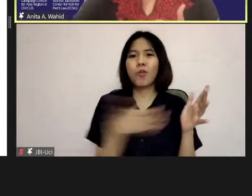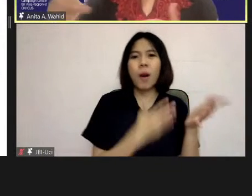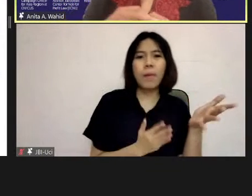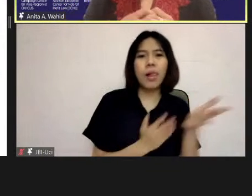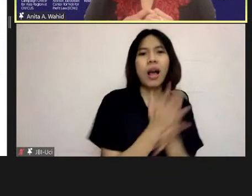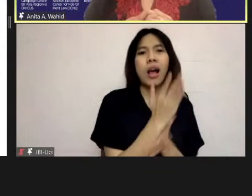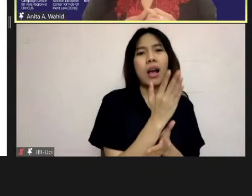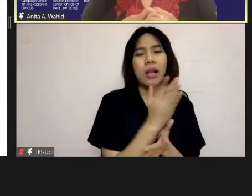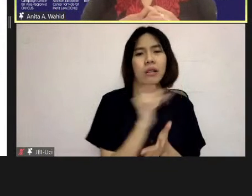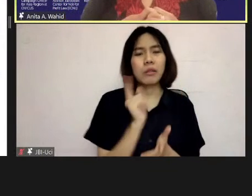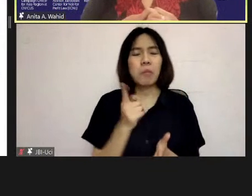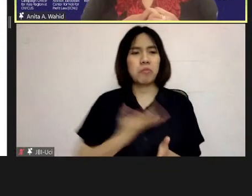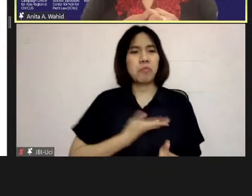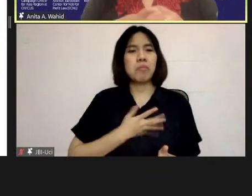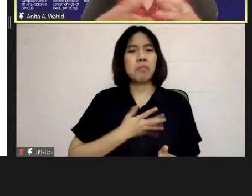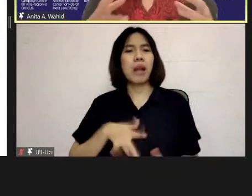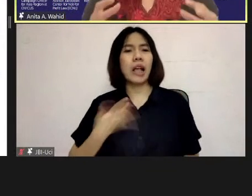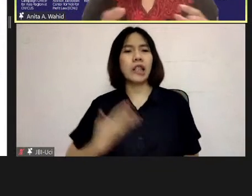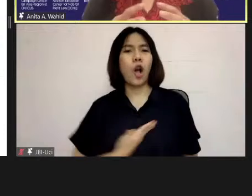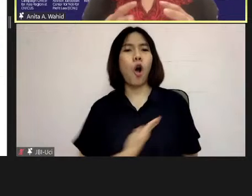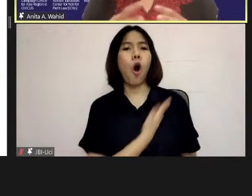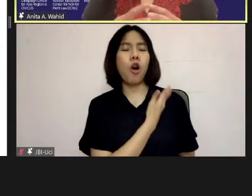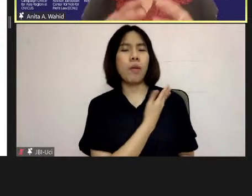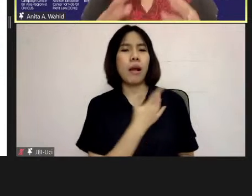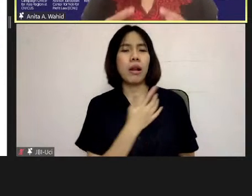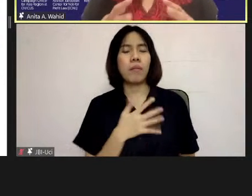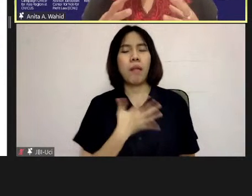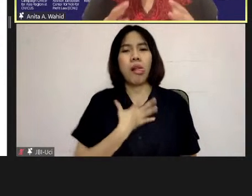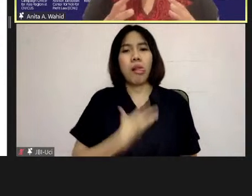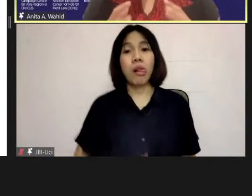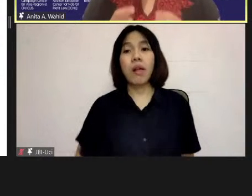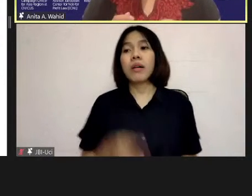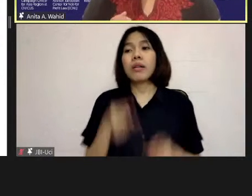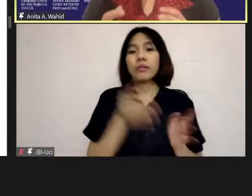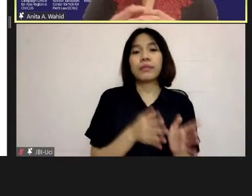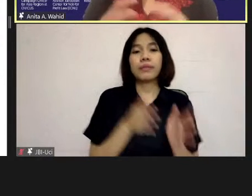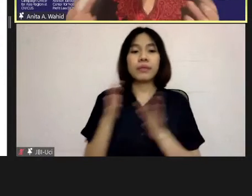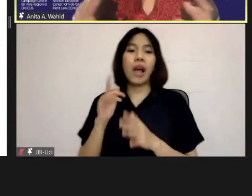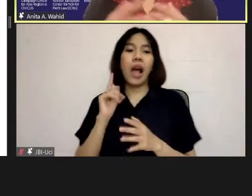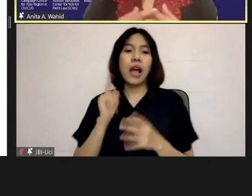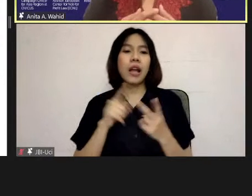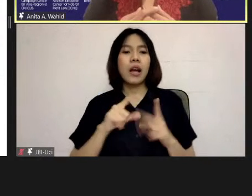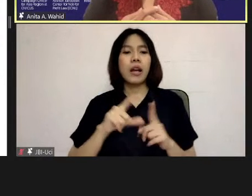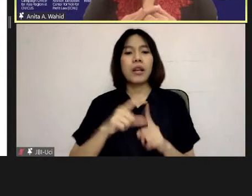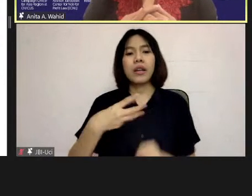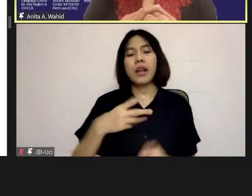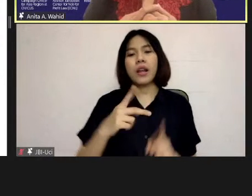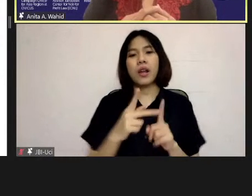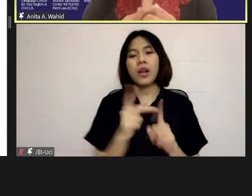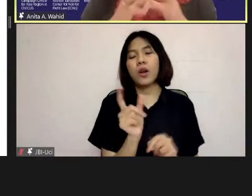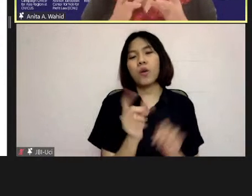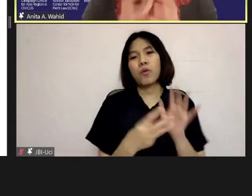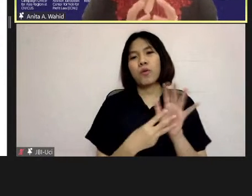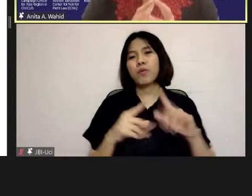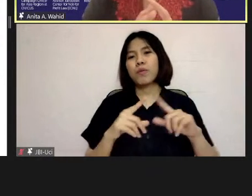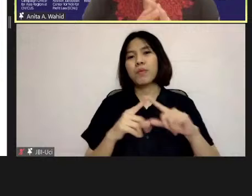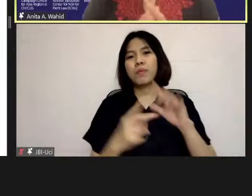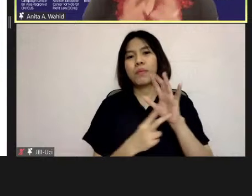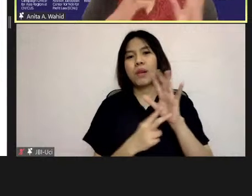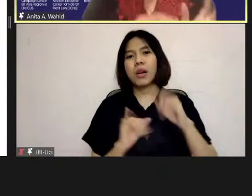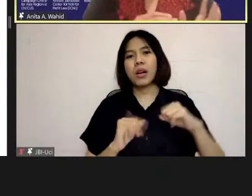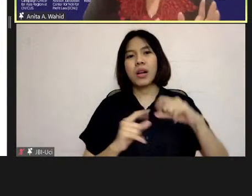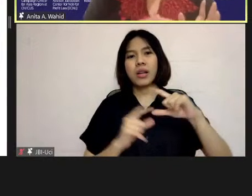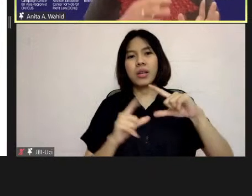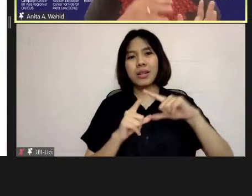fairly to the civic society or impacted bad to other groups. And we're able to see how the monetization happened on these two